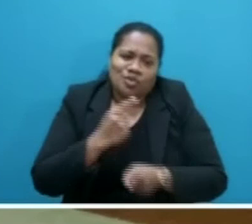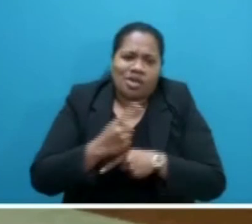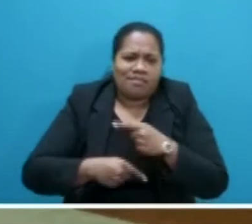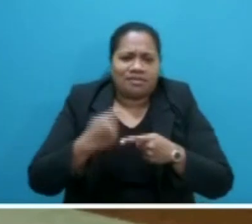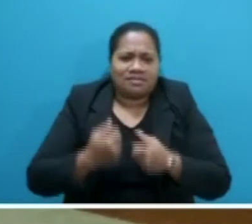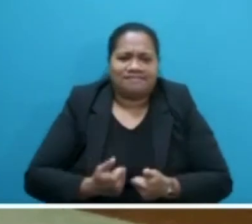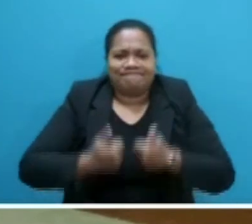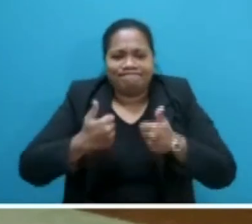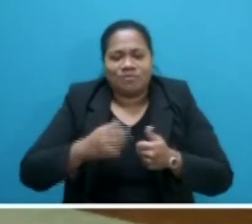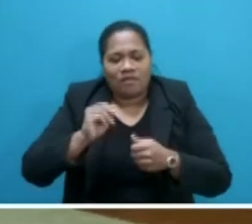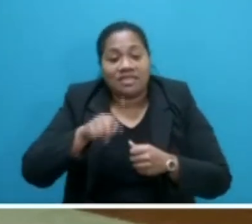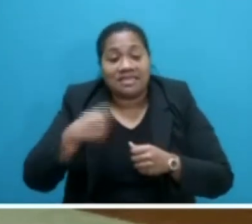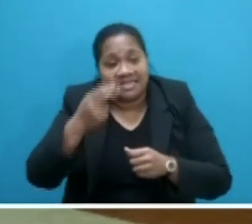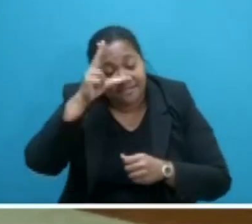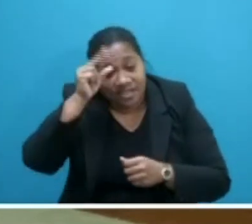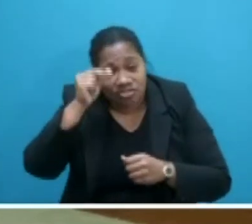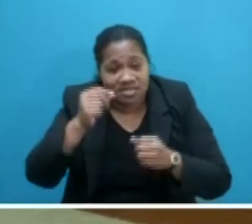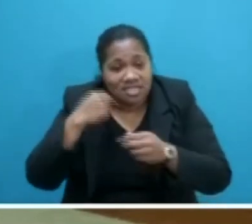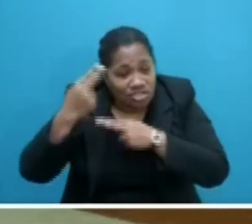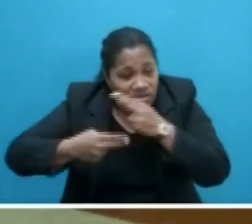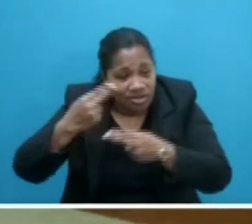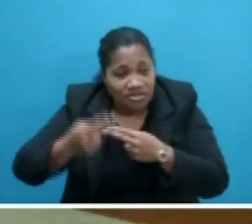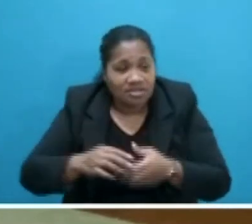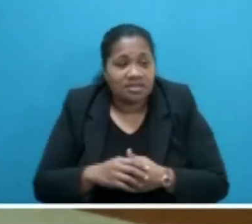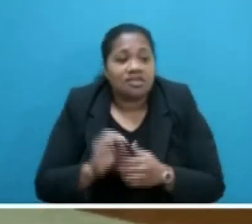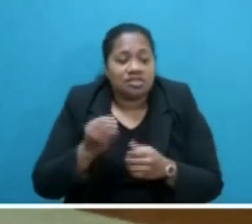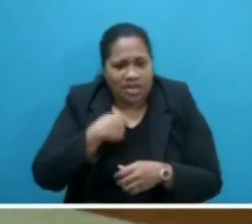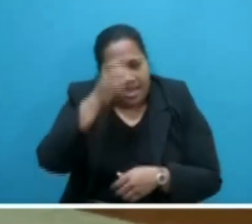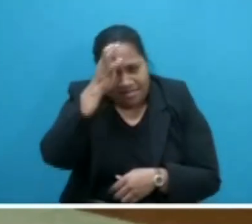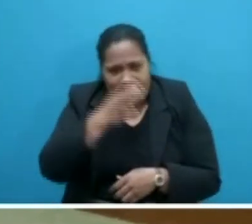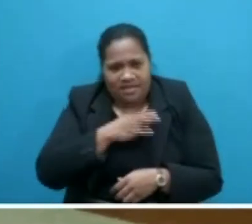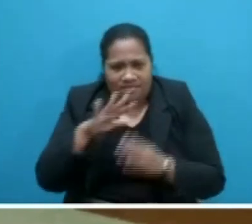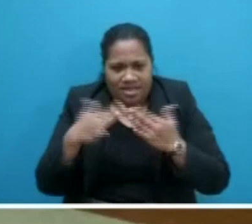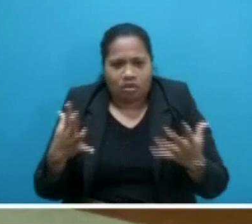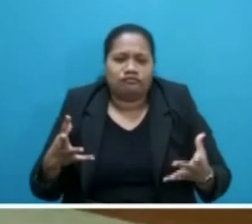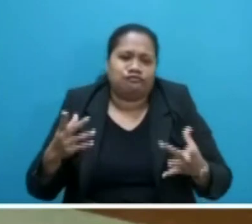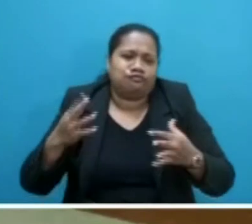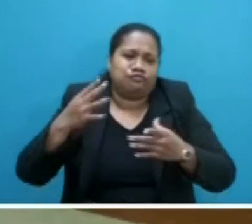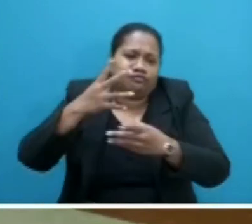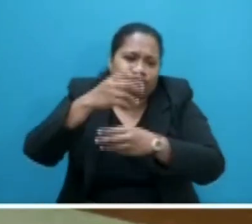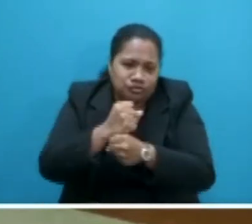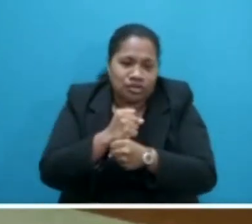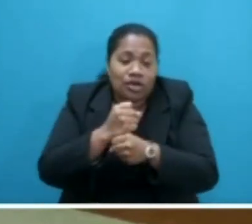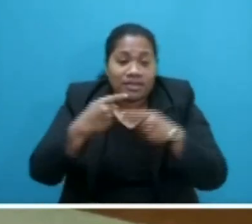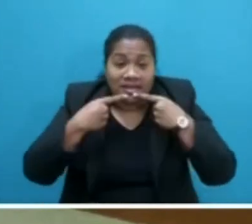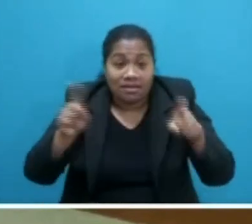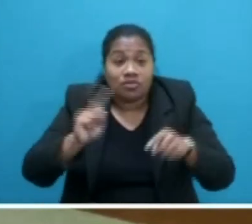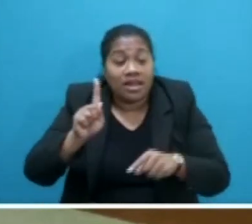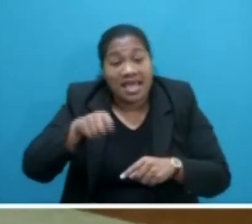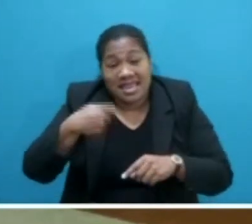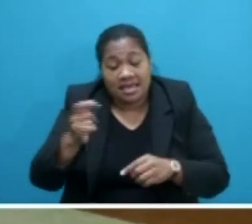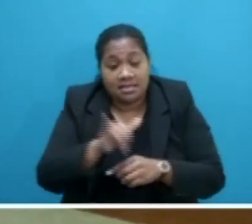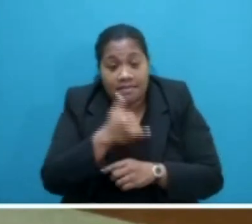Fijian generation, so I believe it's fitting to end my response with an announcement that next May we'll be hosting the first